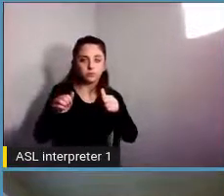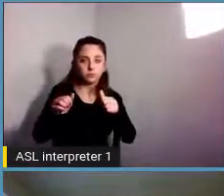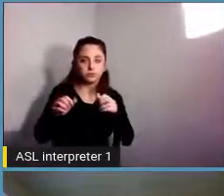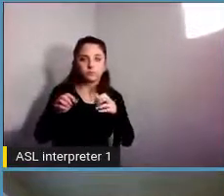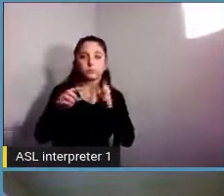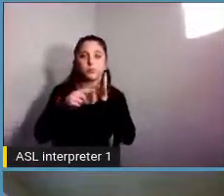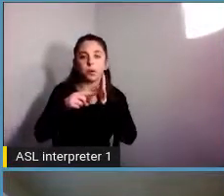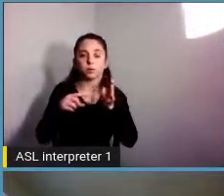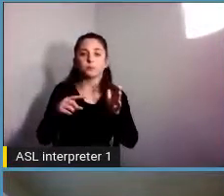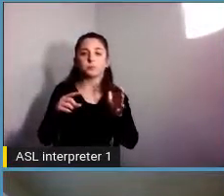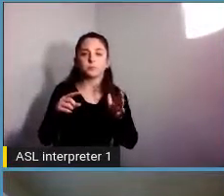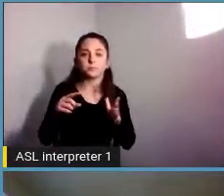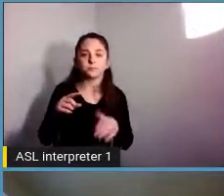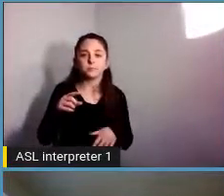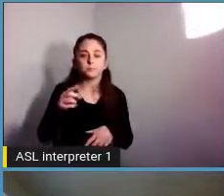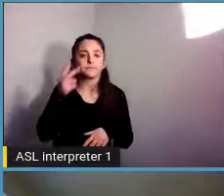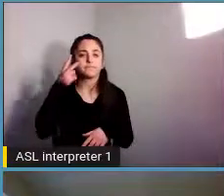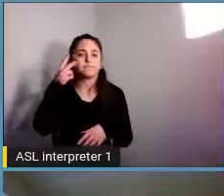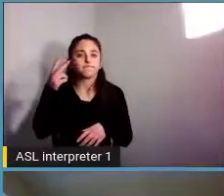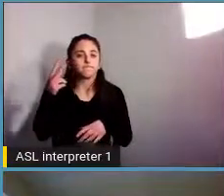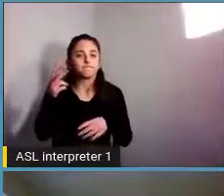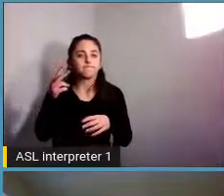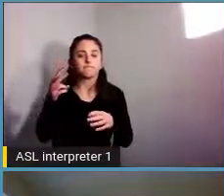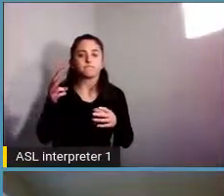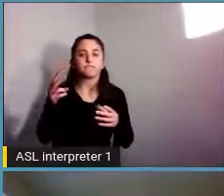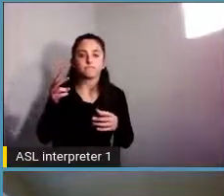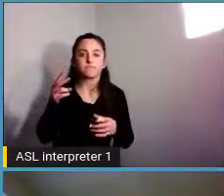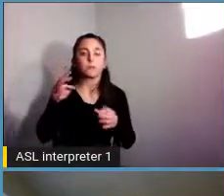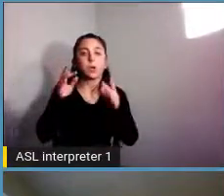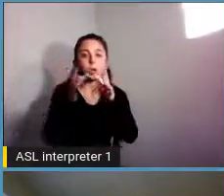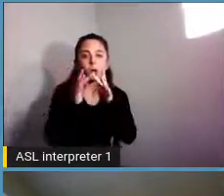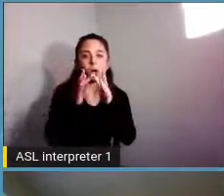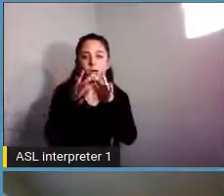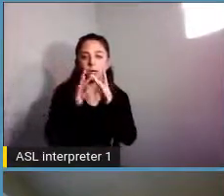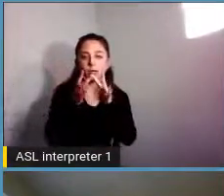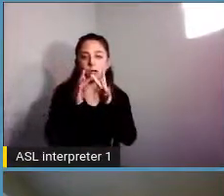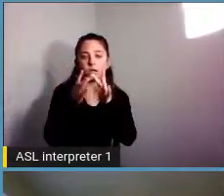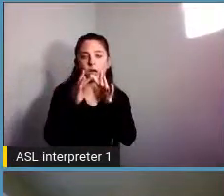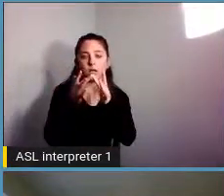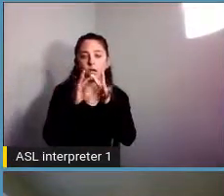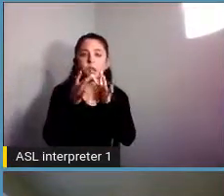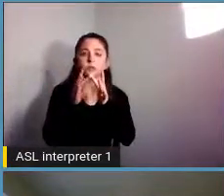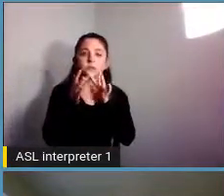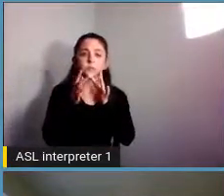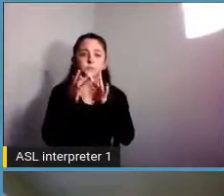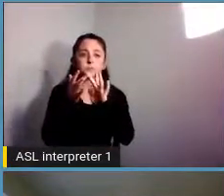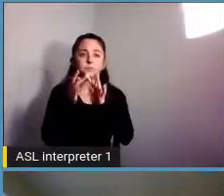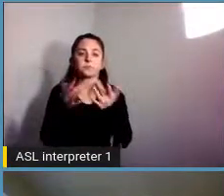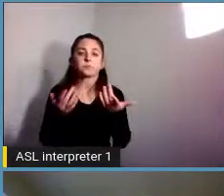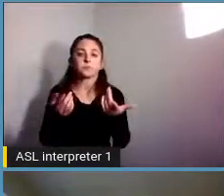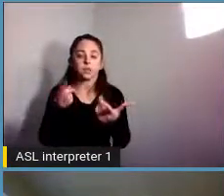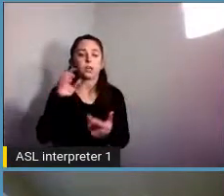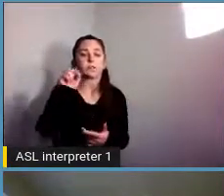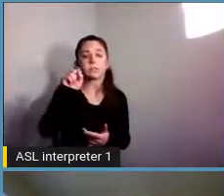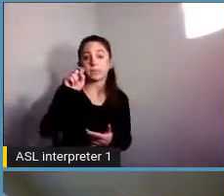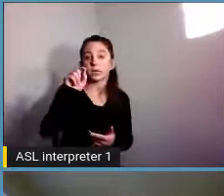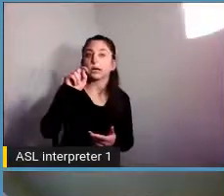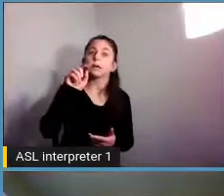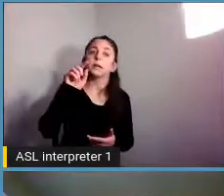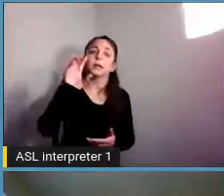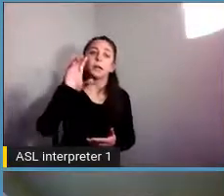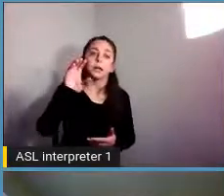just on the internet, on Sketchfab. So this isn't metaverse. This is just an online